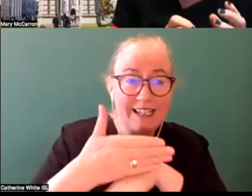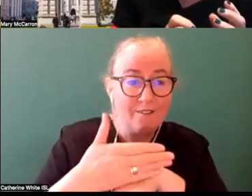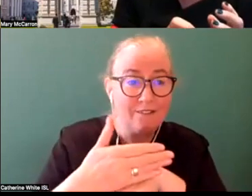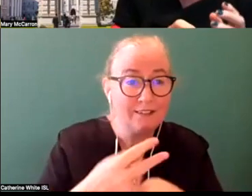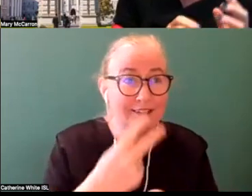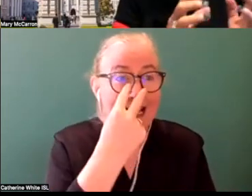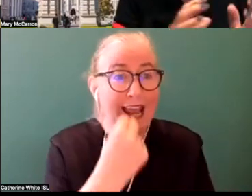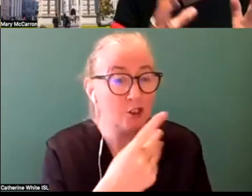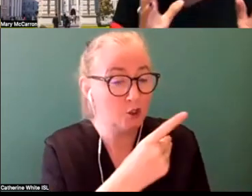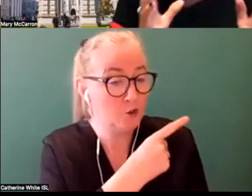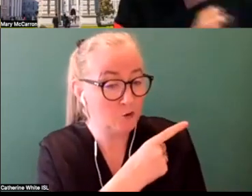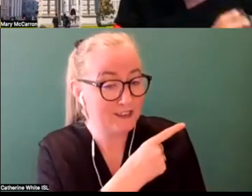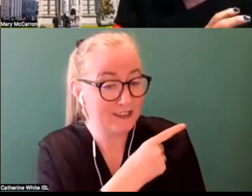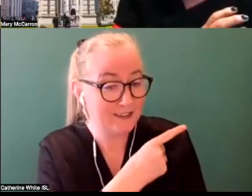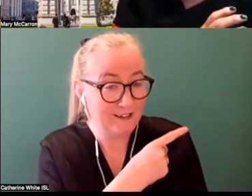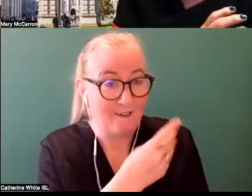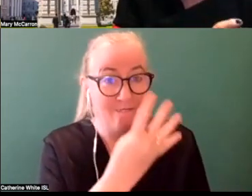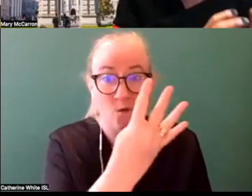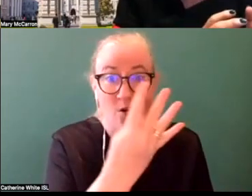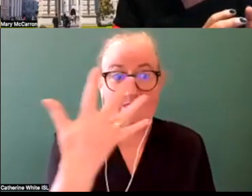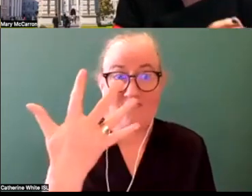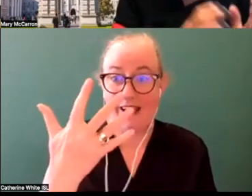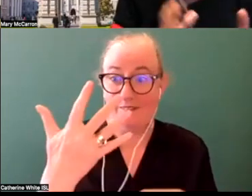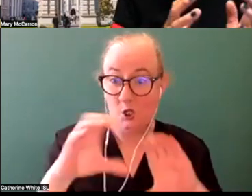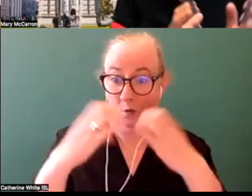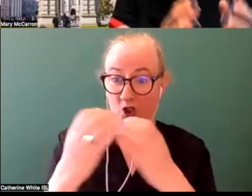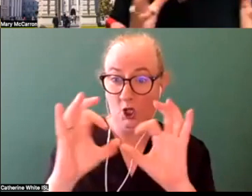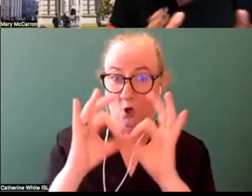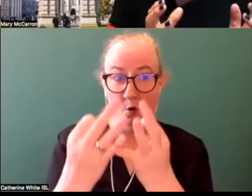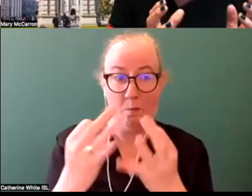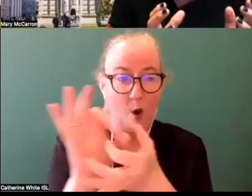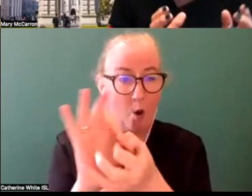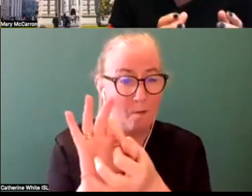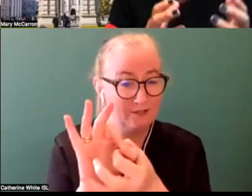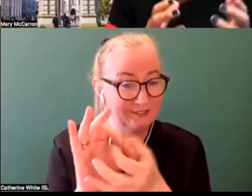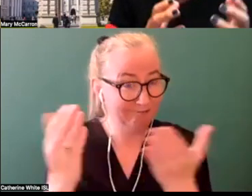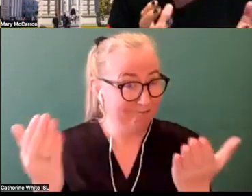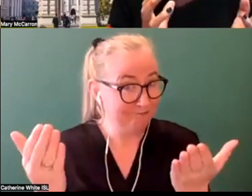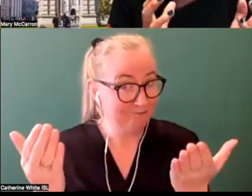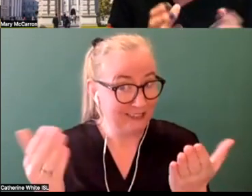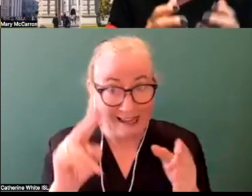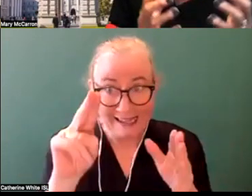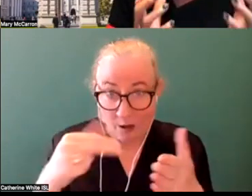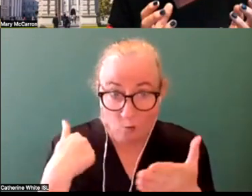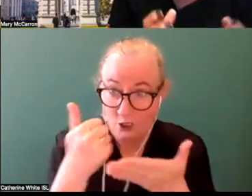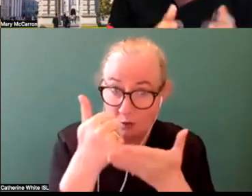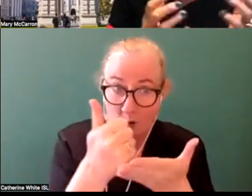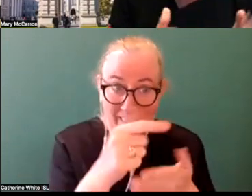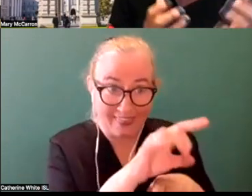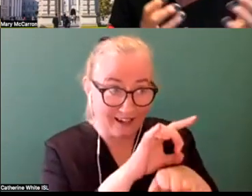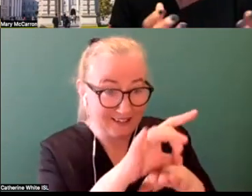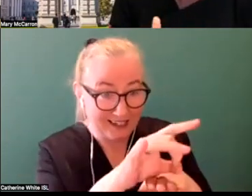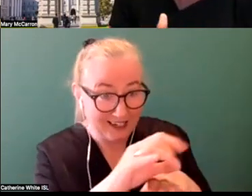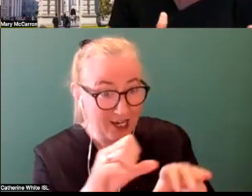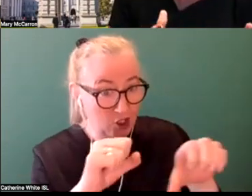staff on night duty in four or five community group homes? Like, I don't know if it is or not, or can we support that? Or can the